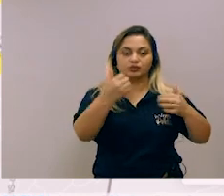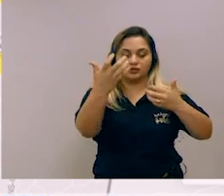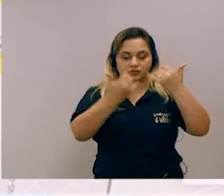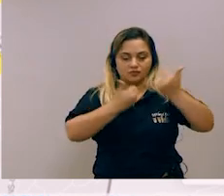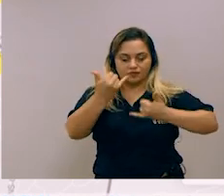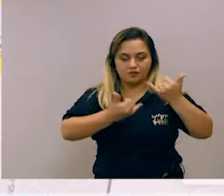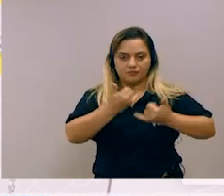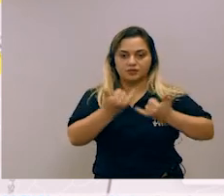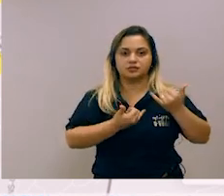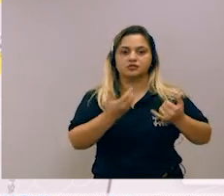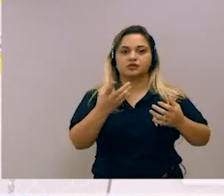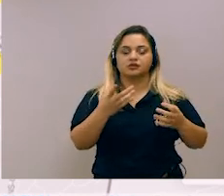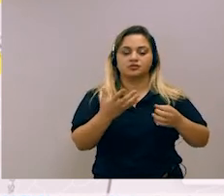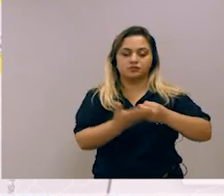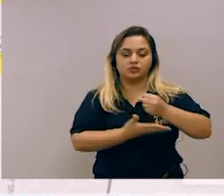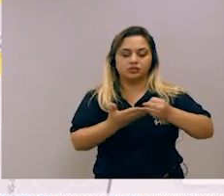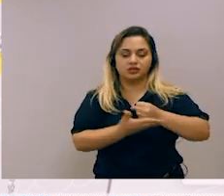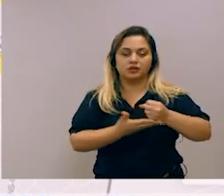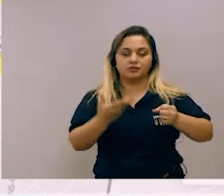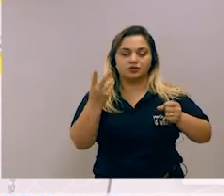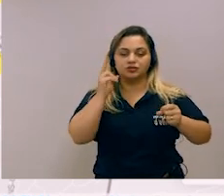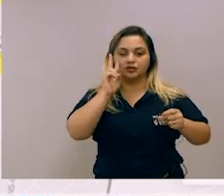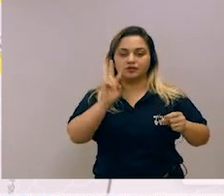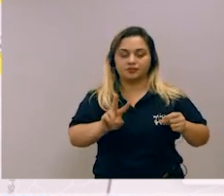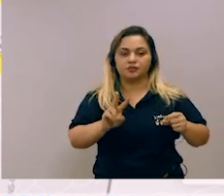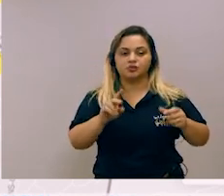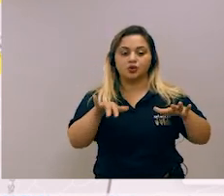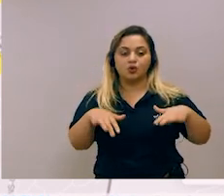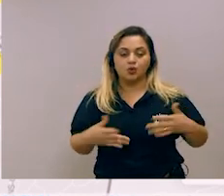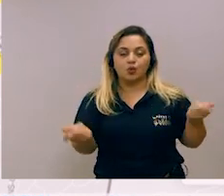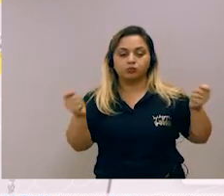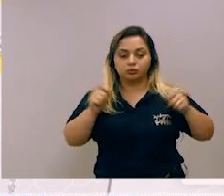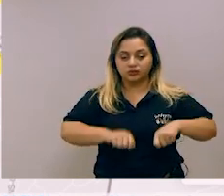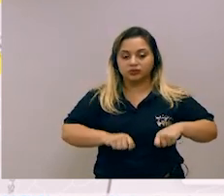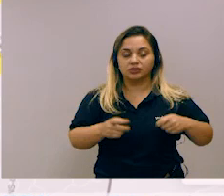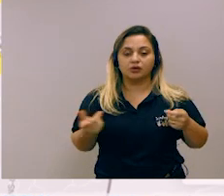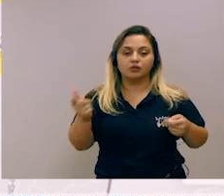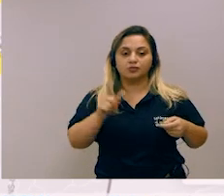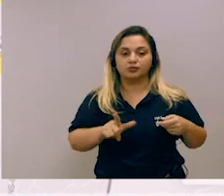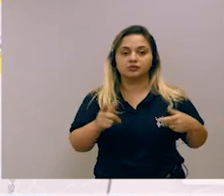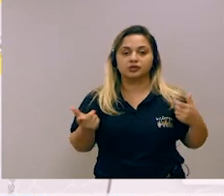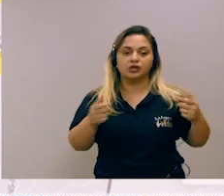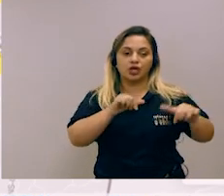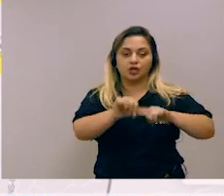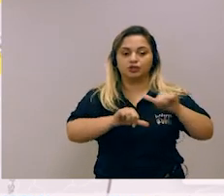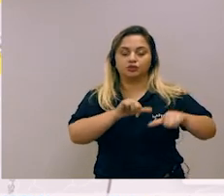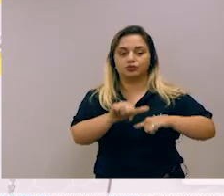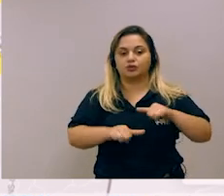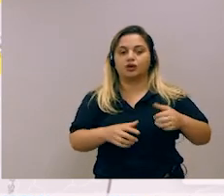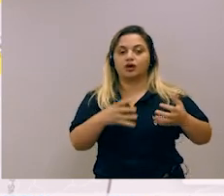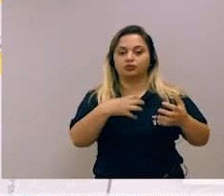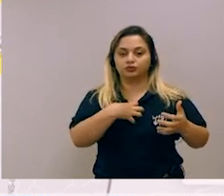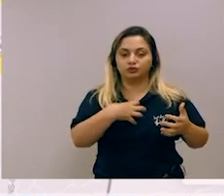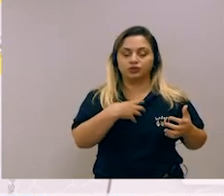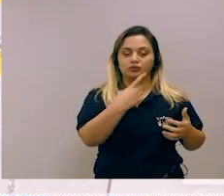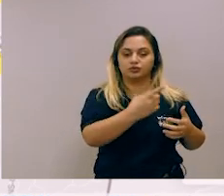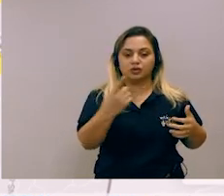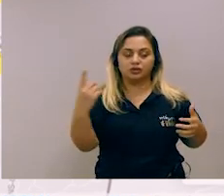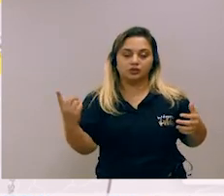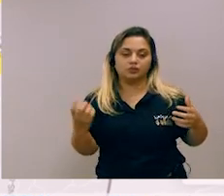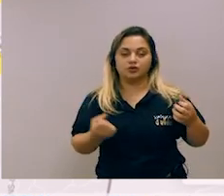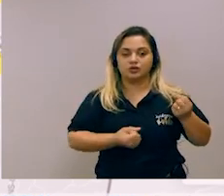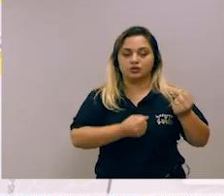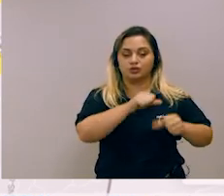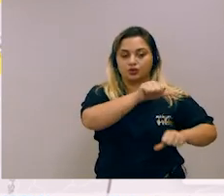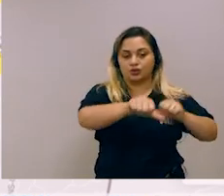is the potential for changing behavior and moving to public transport. The greener dots that you see is where the level of